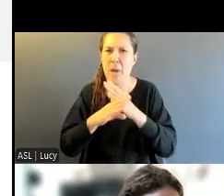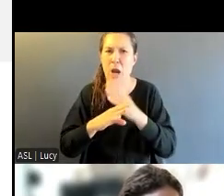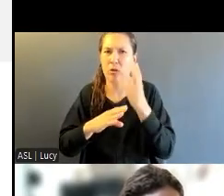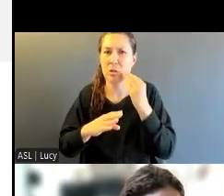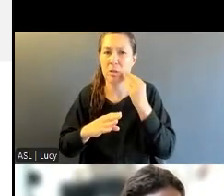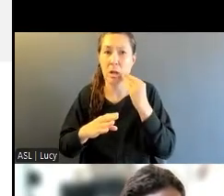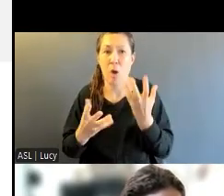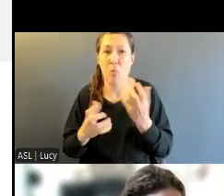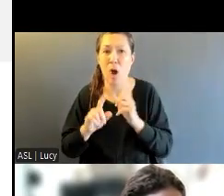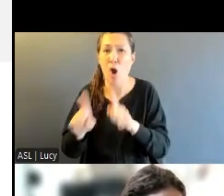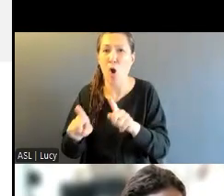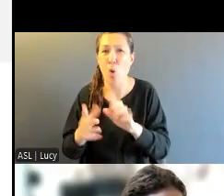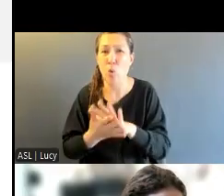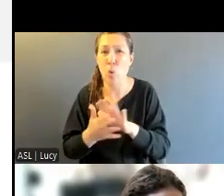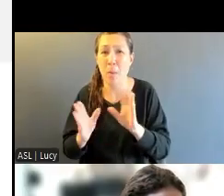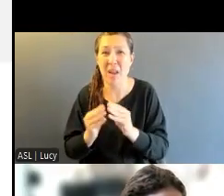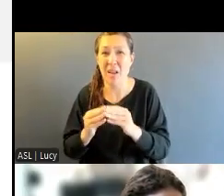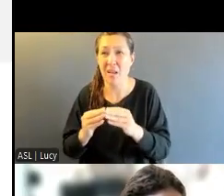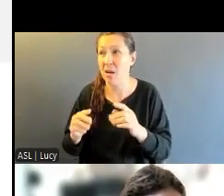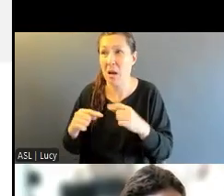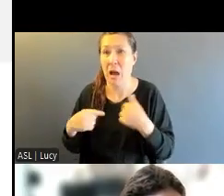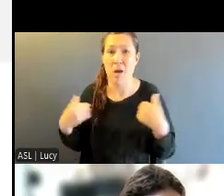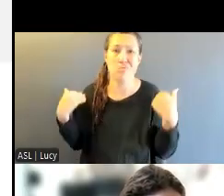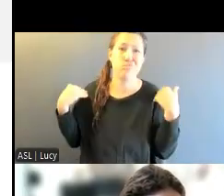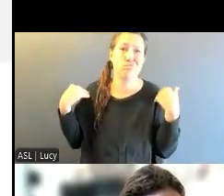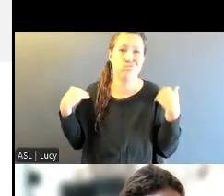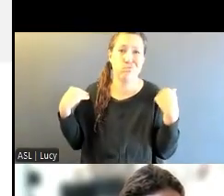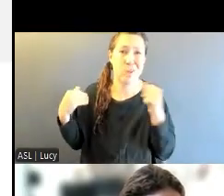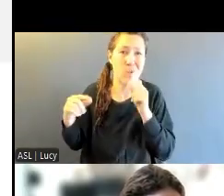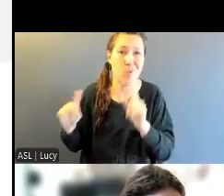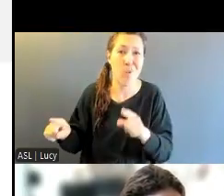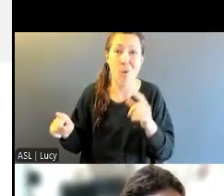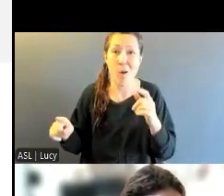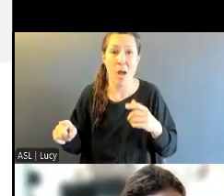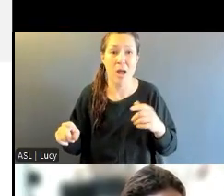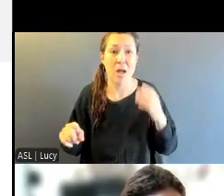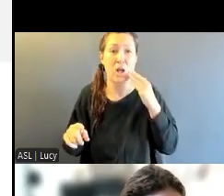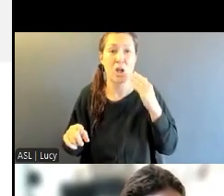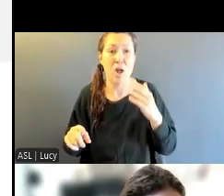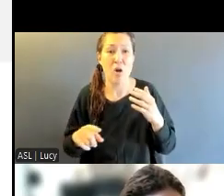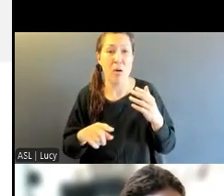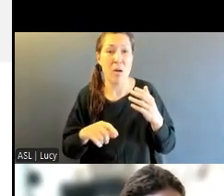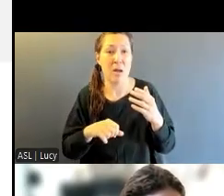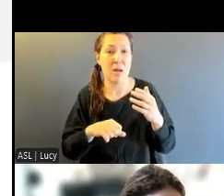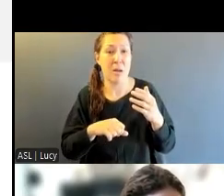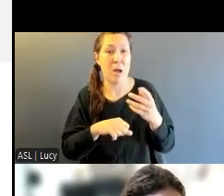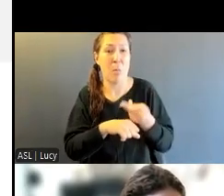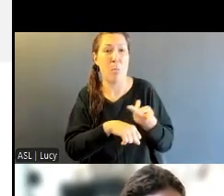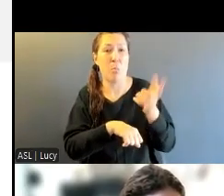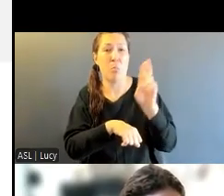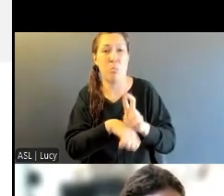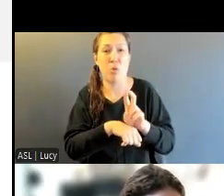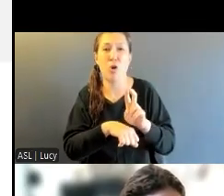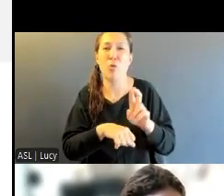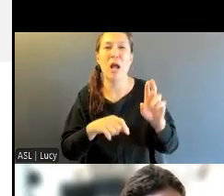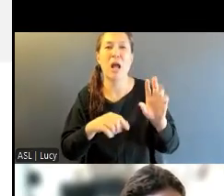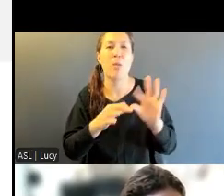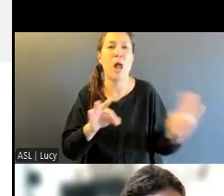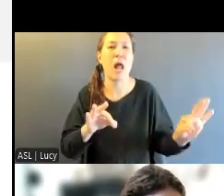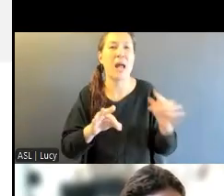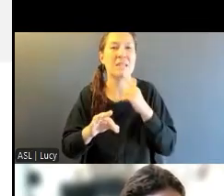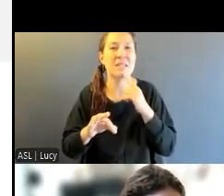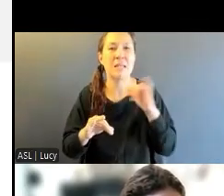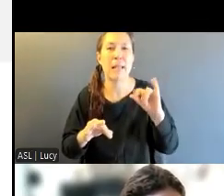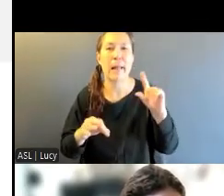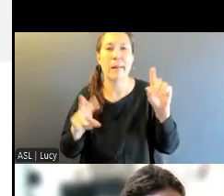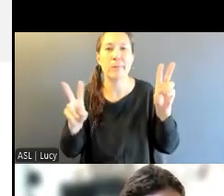school meetings, but I don't go because I feel they're, like, as Puerto Rican says, like I am in a chicken dance. We don't speak English and they don't